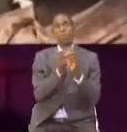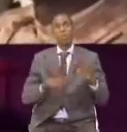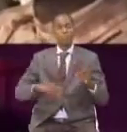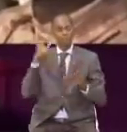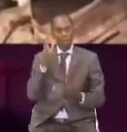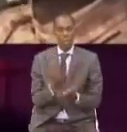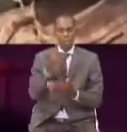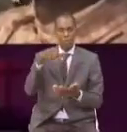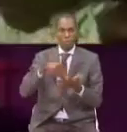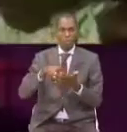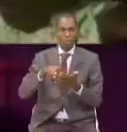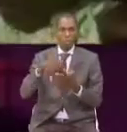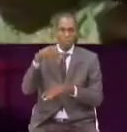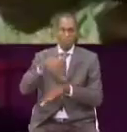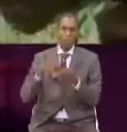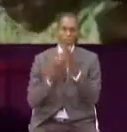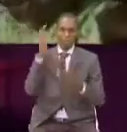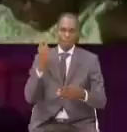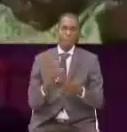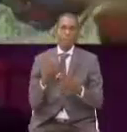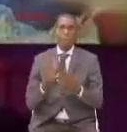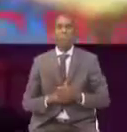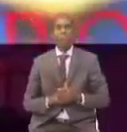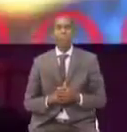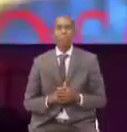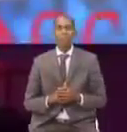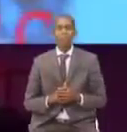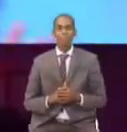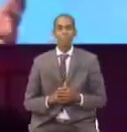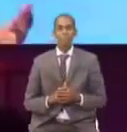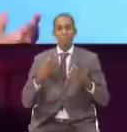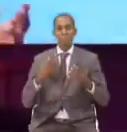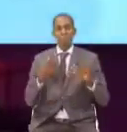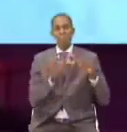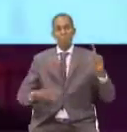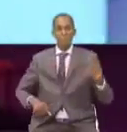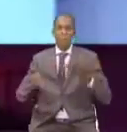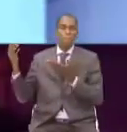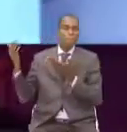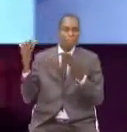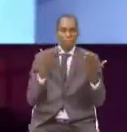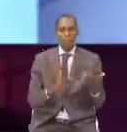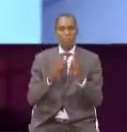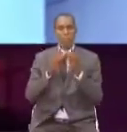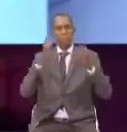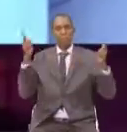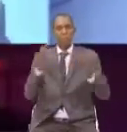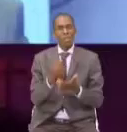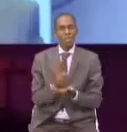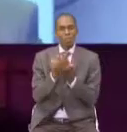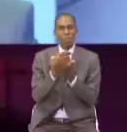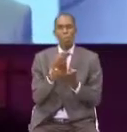me hear your amen. The Lord brings supernatural help. What does